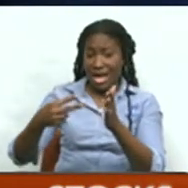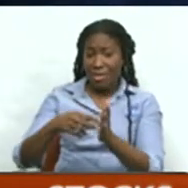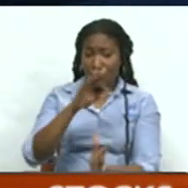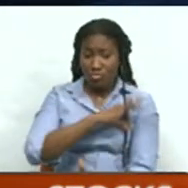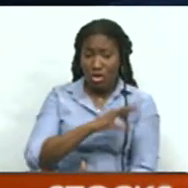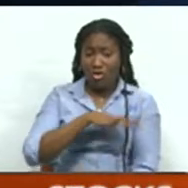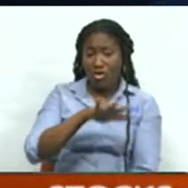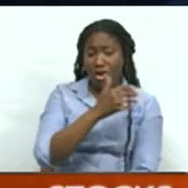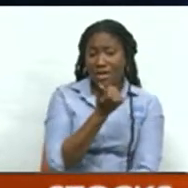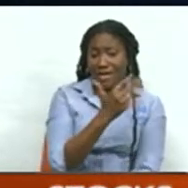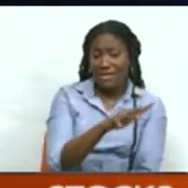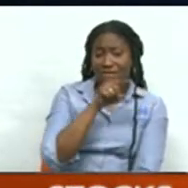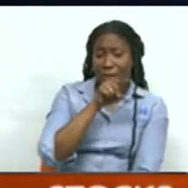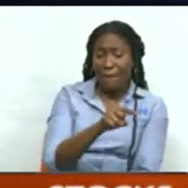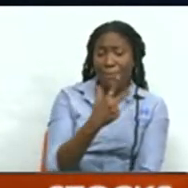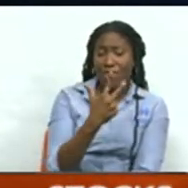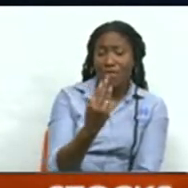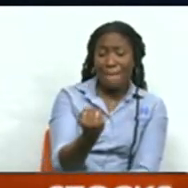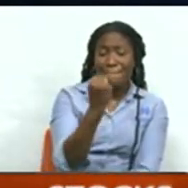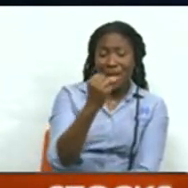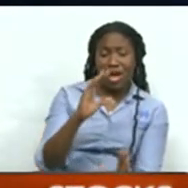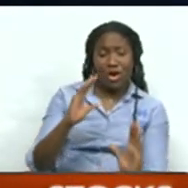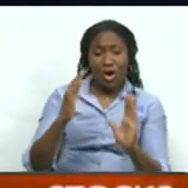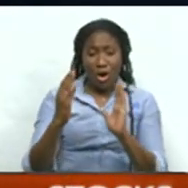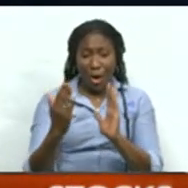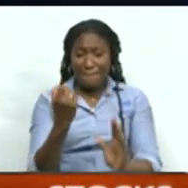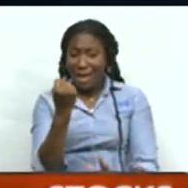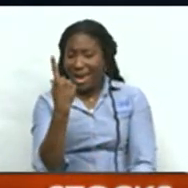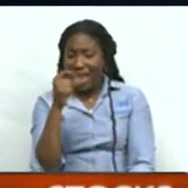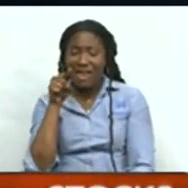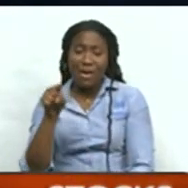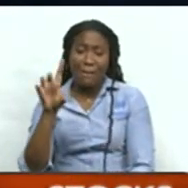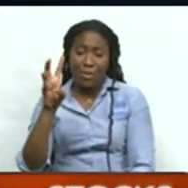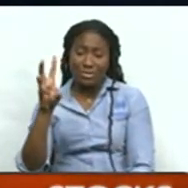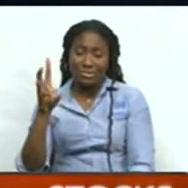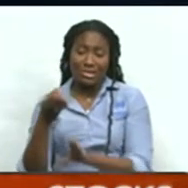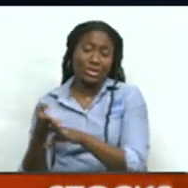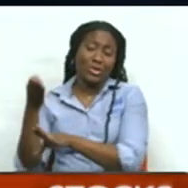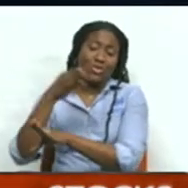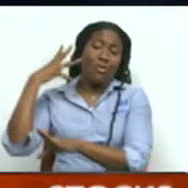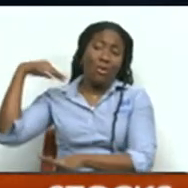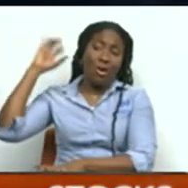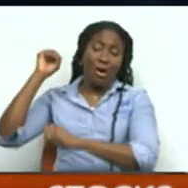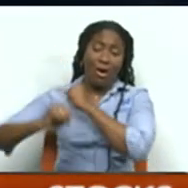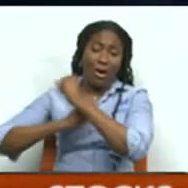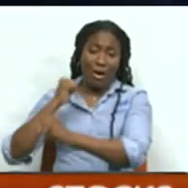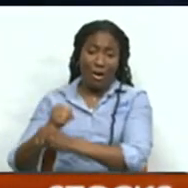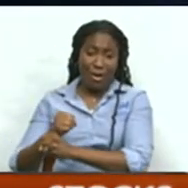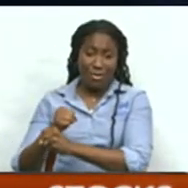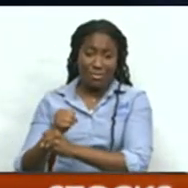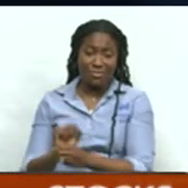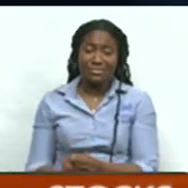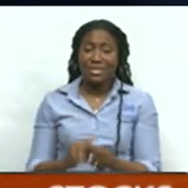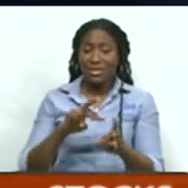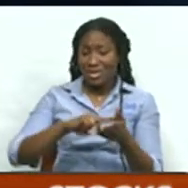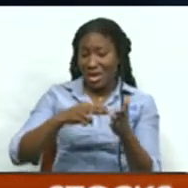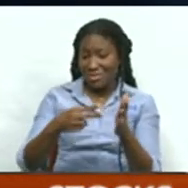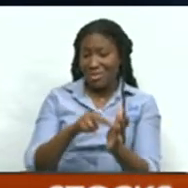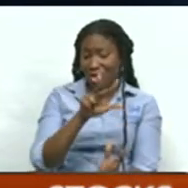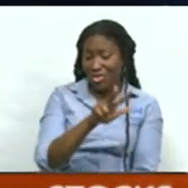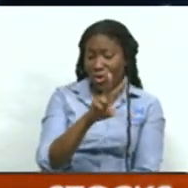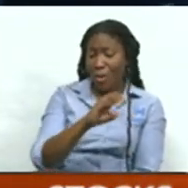$15.3 million compared to a profit of $11.6 million for the same period in 2023, a 32%